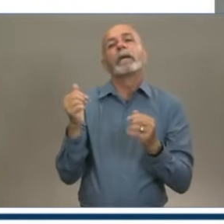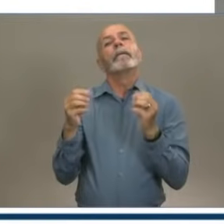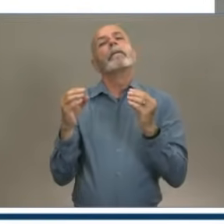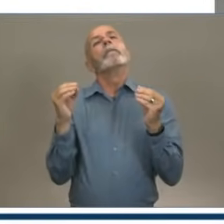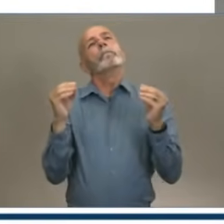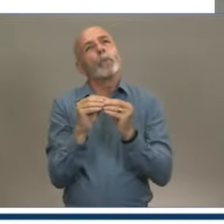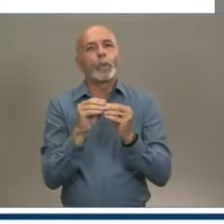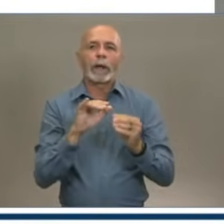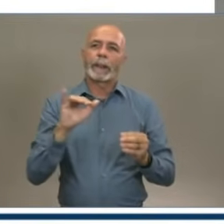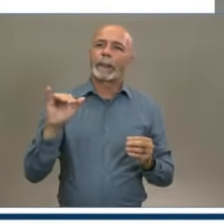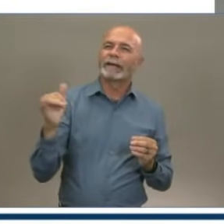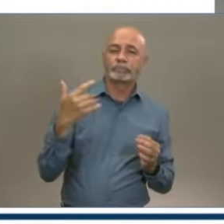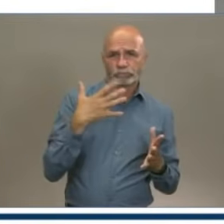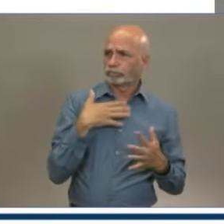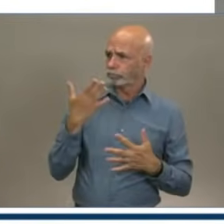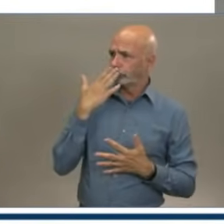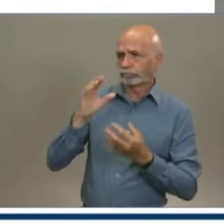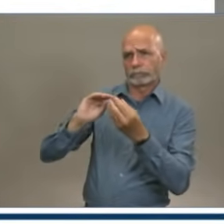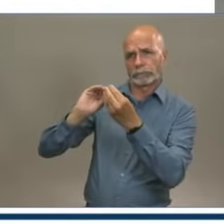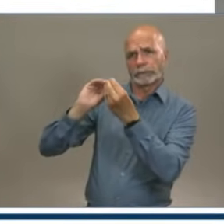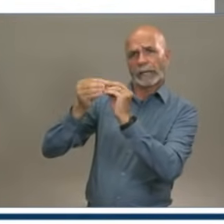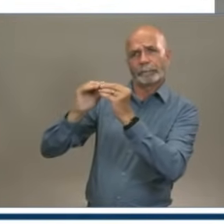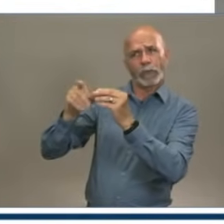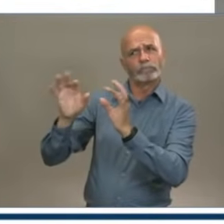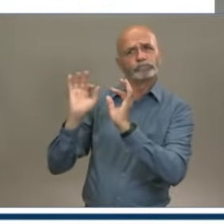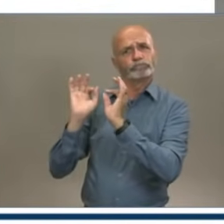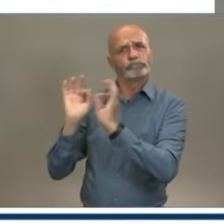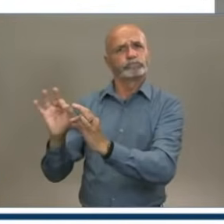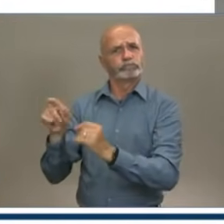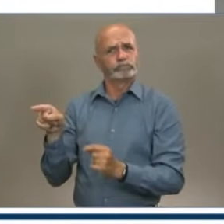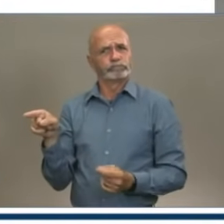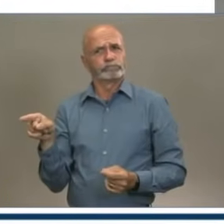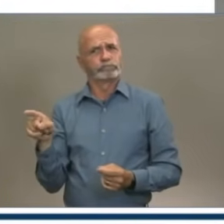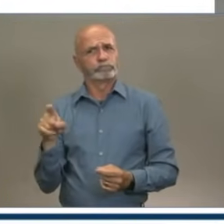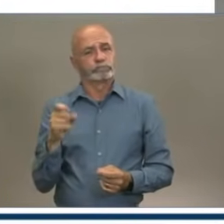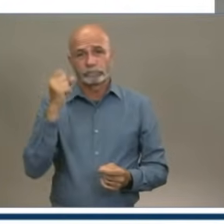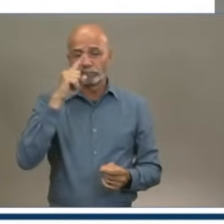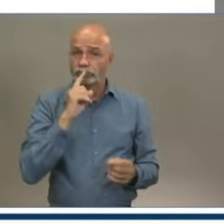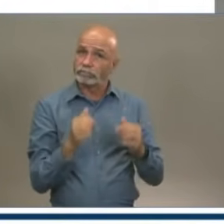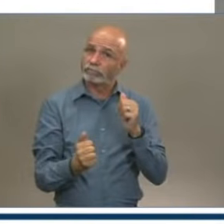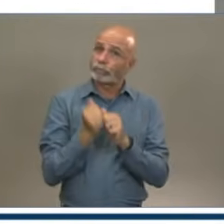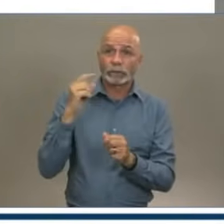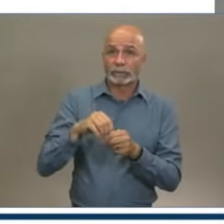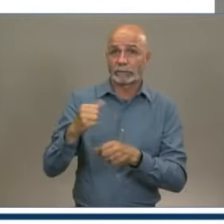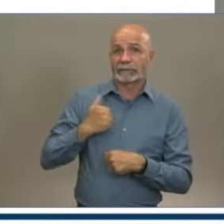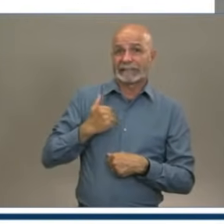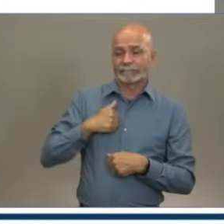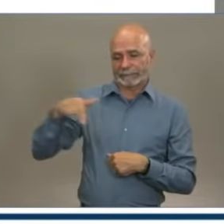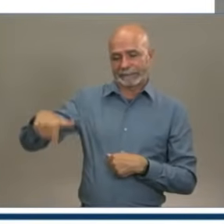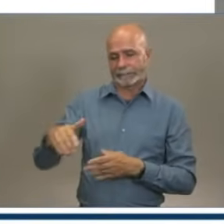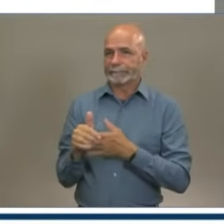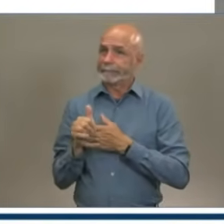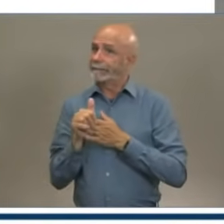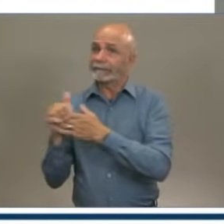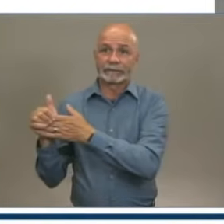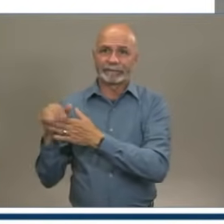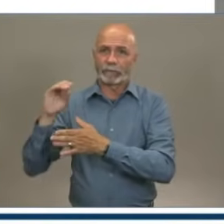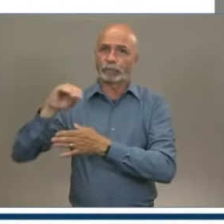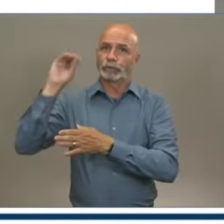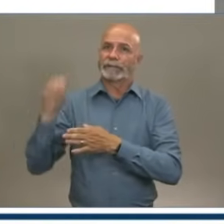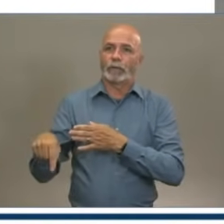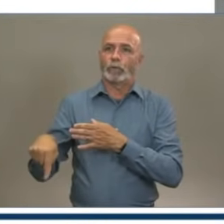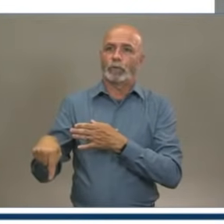up there, and we certainly lead the country in the percentage of population that has at least 1